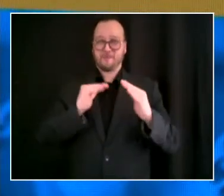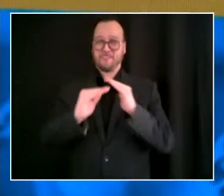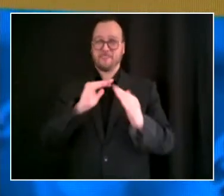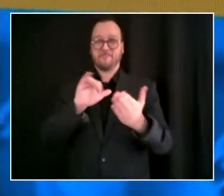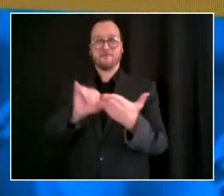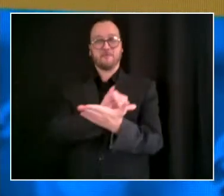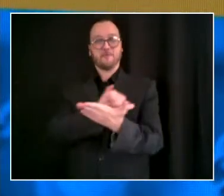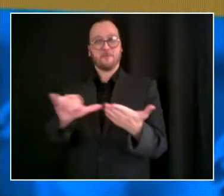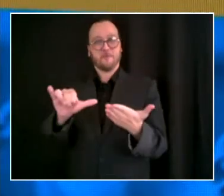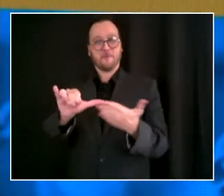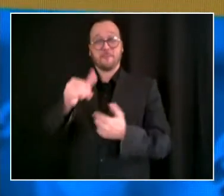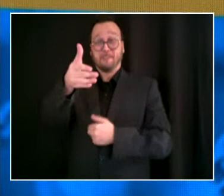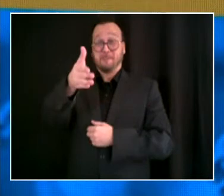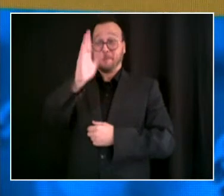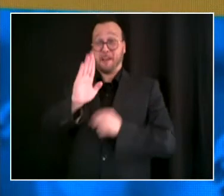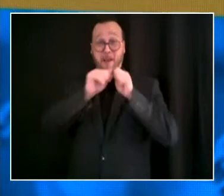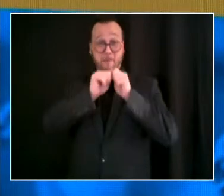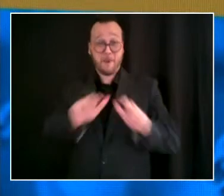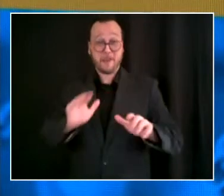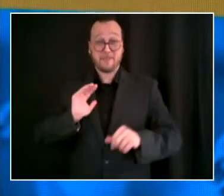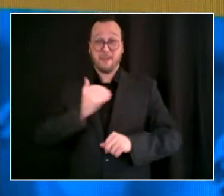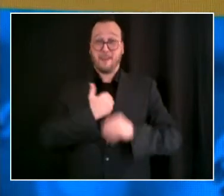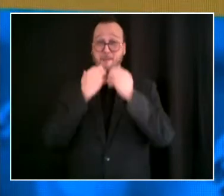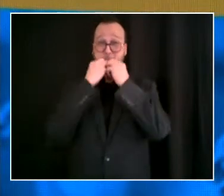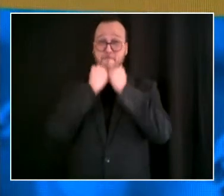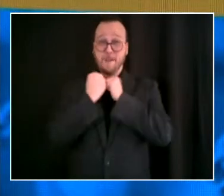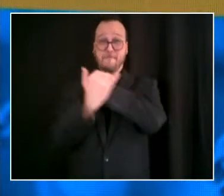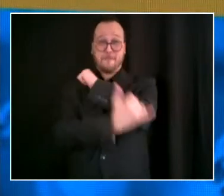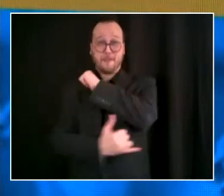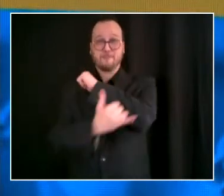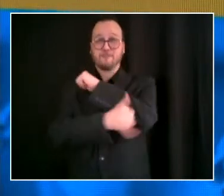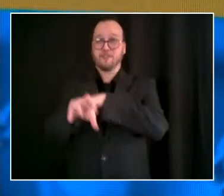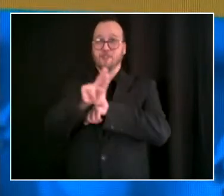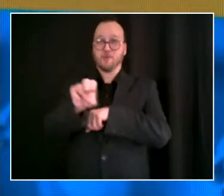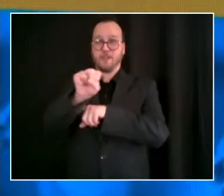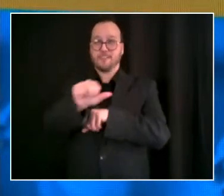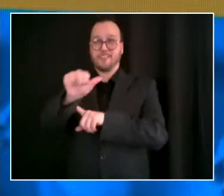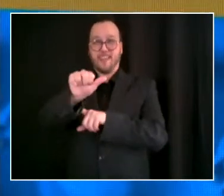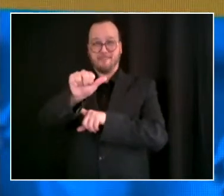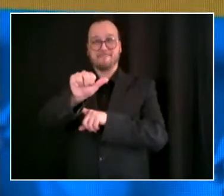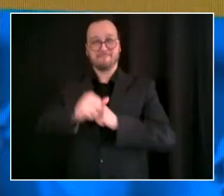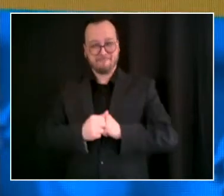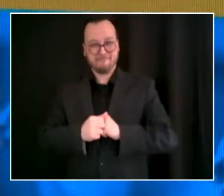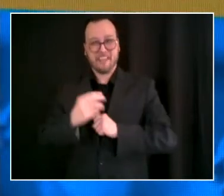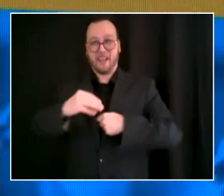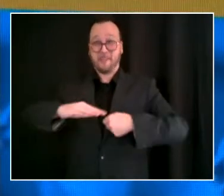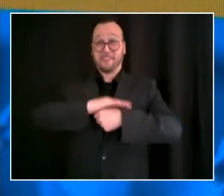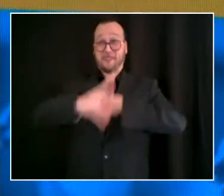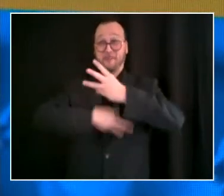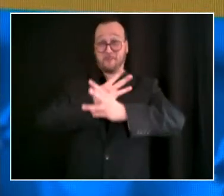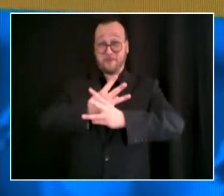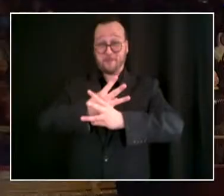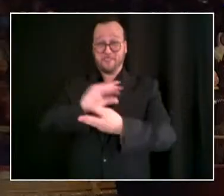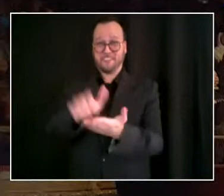May God bless our beloved country, United States of America, and the entire world. Amen.